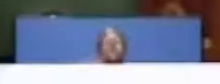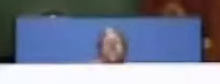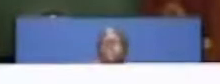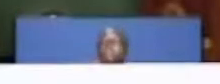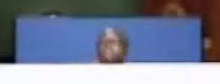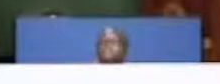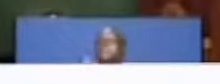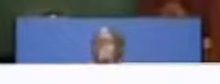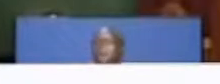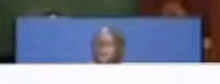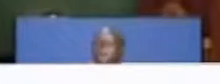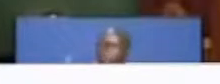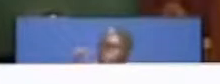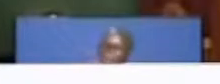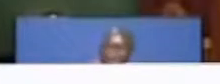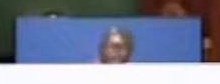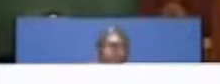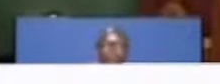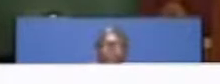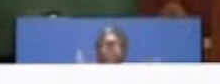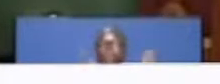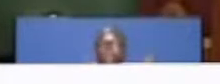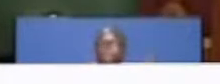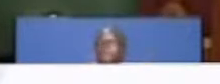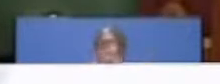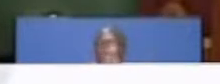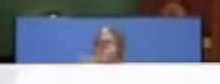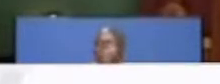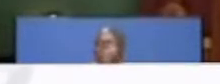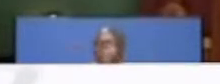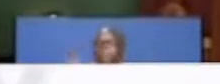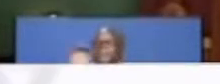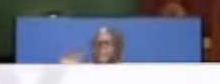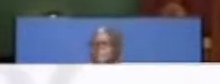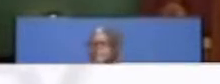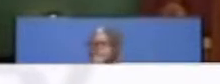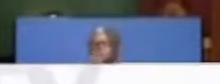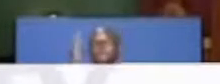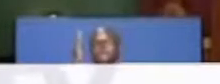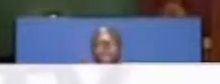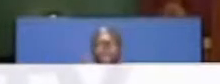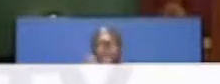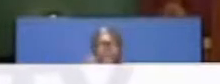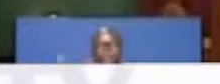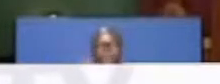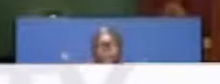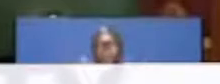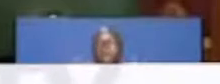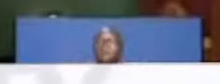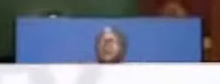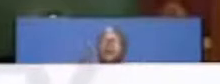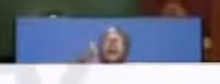recovery and had grown by 9.1%, showing a remarkable upturn.